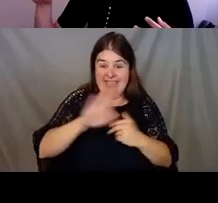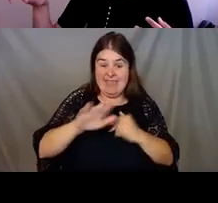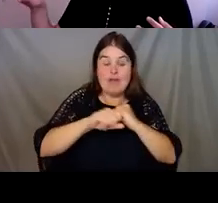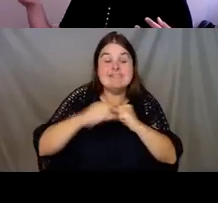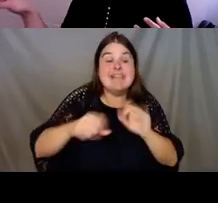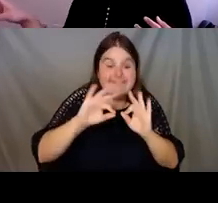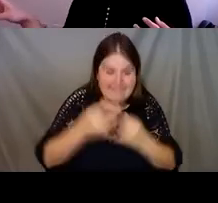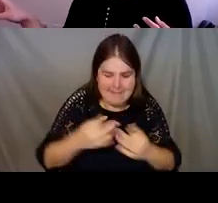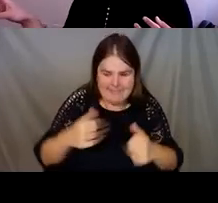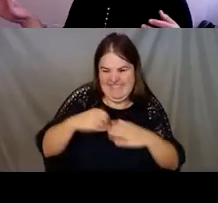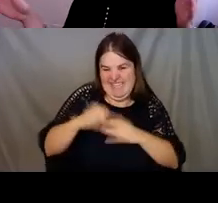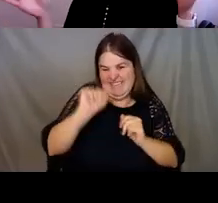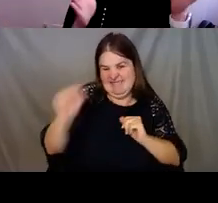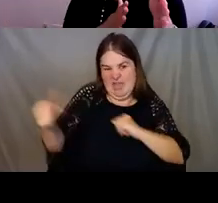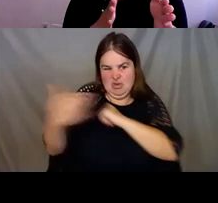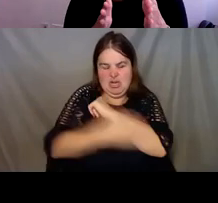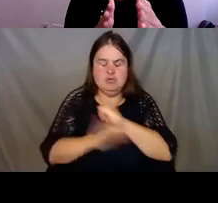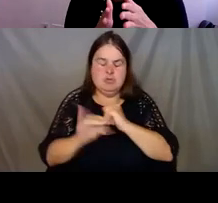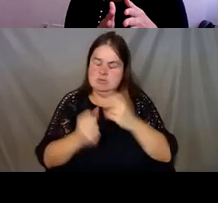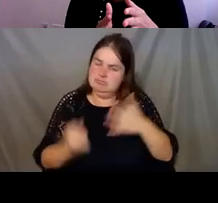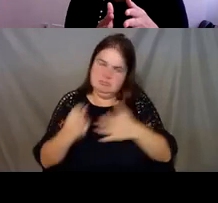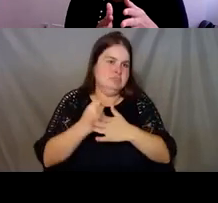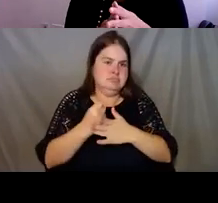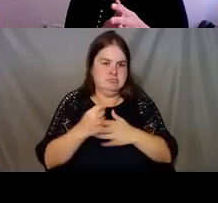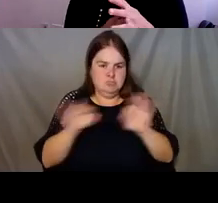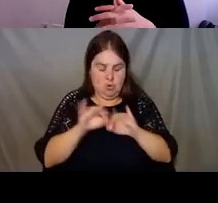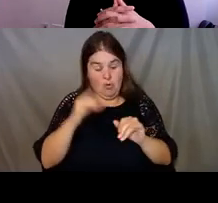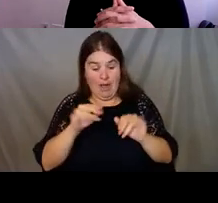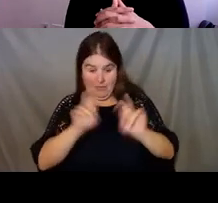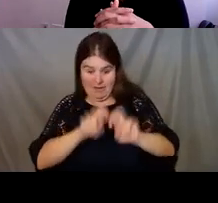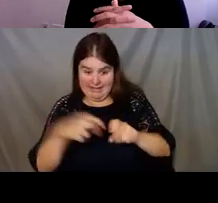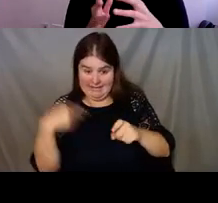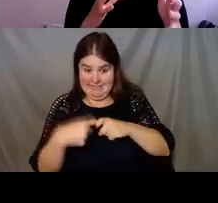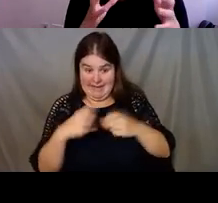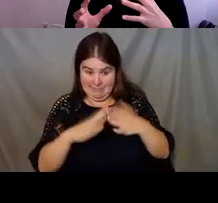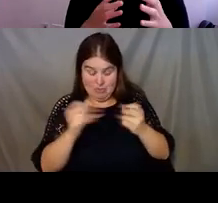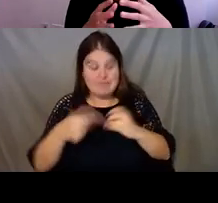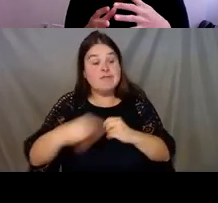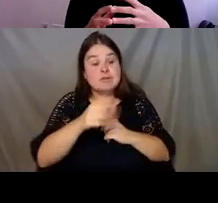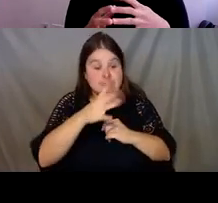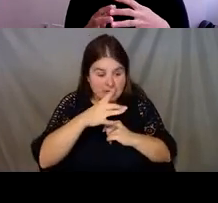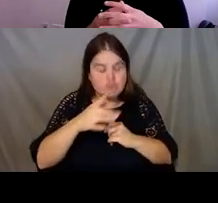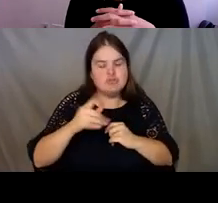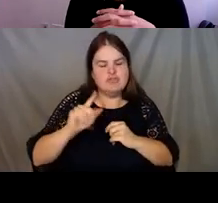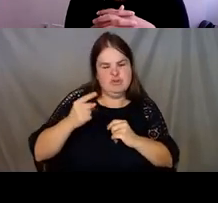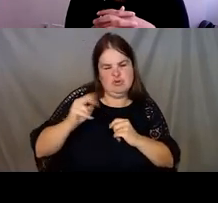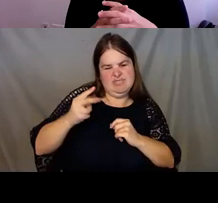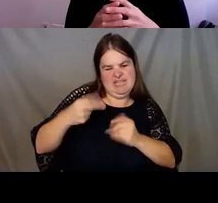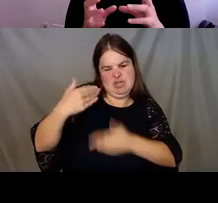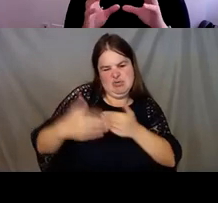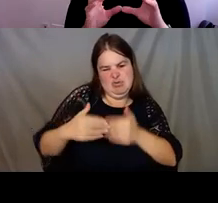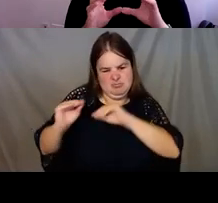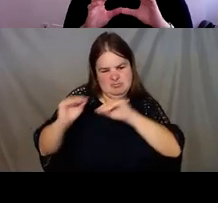family members in other countries, right? Because we were looking at the Hispanic community, a lot of these moms were either first or second generation